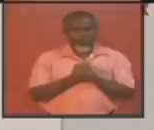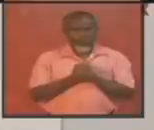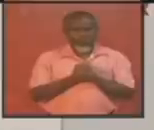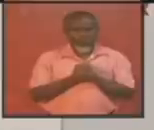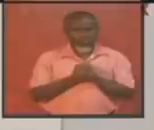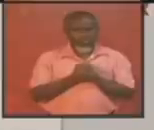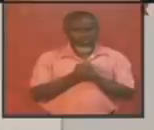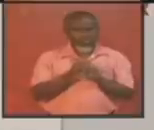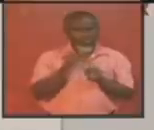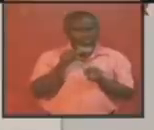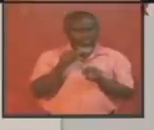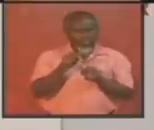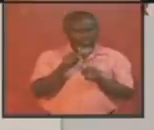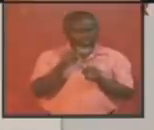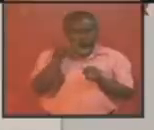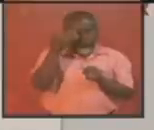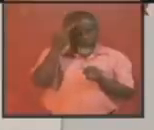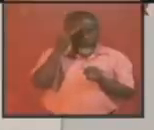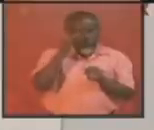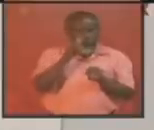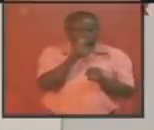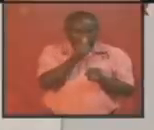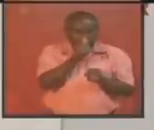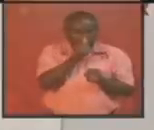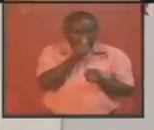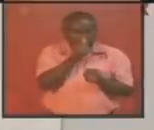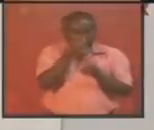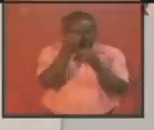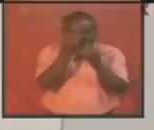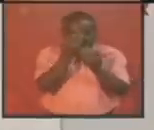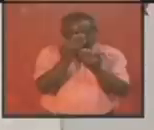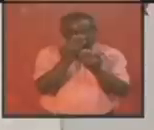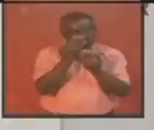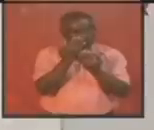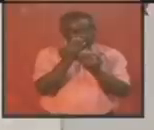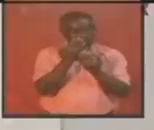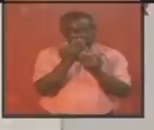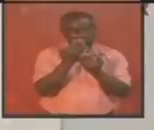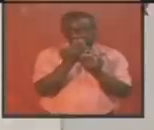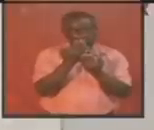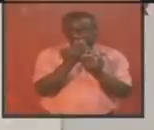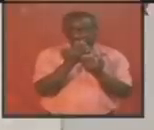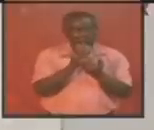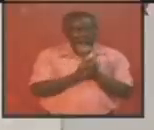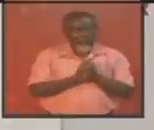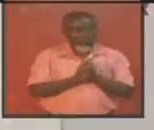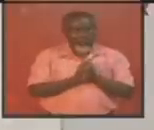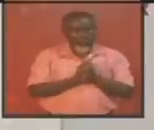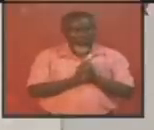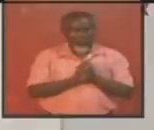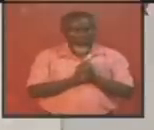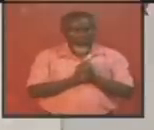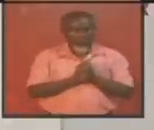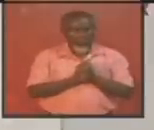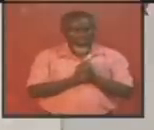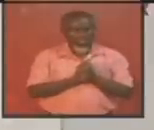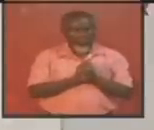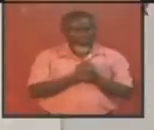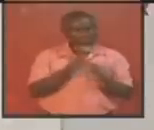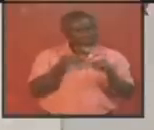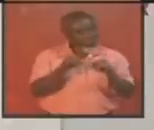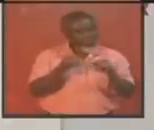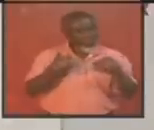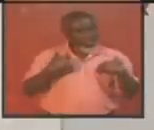shared at this point. As I said, that does not preclude, that has caused no rift or